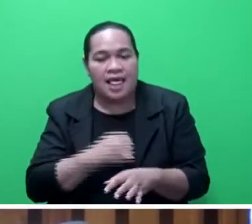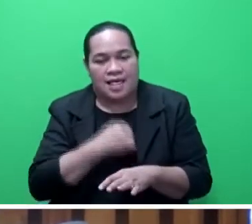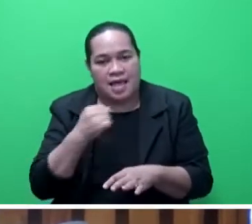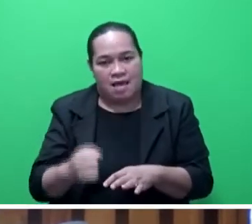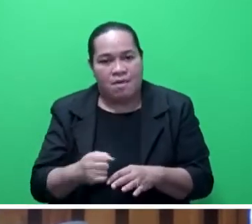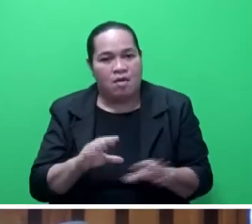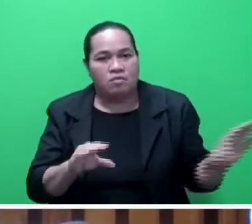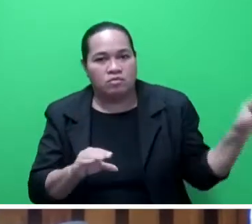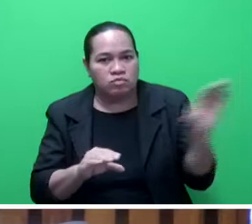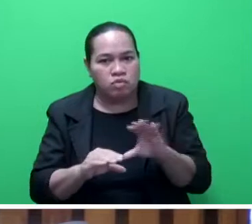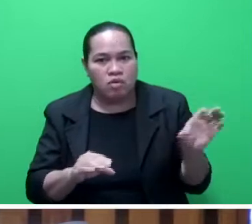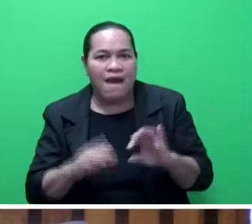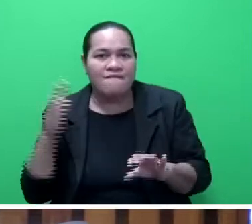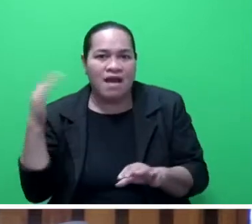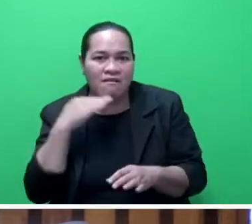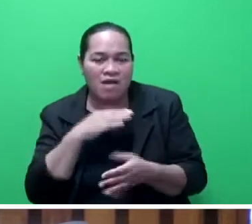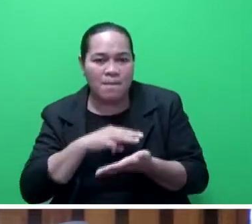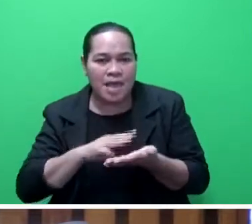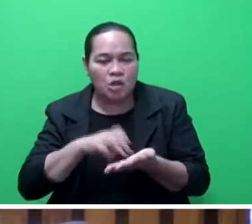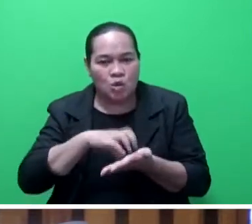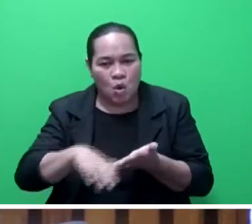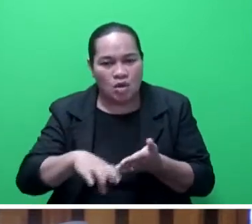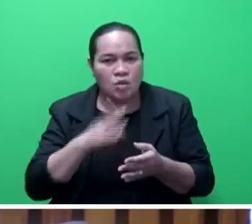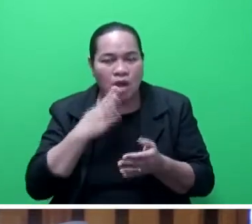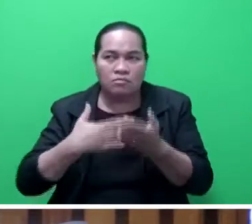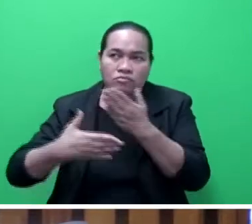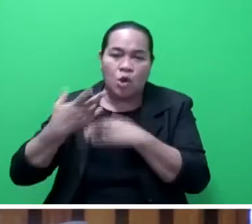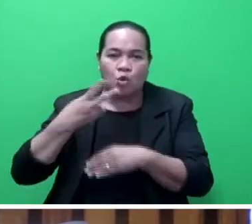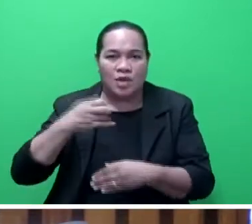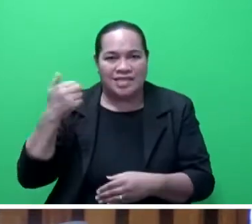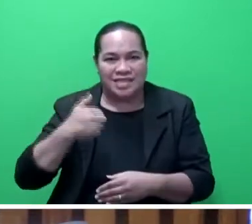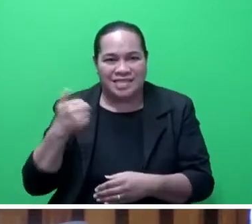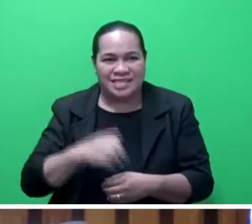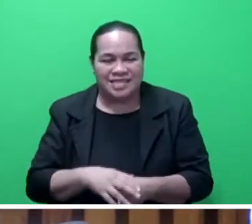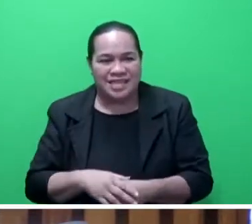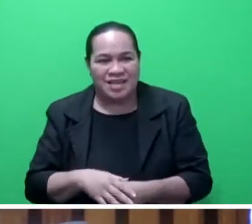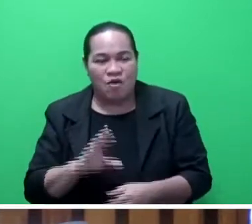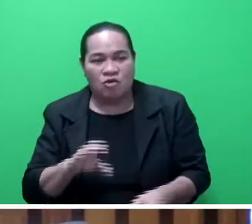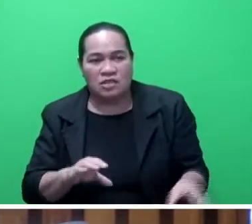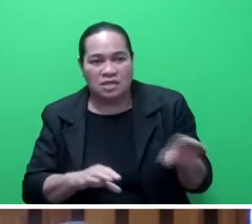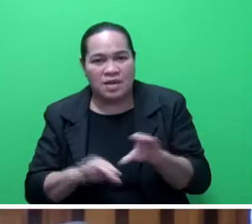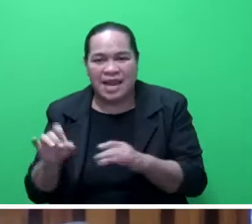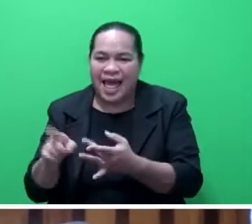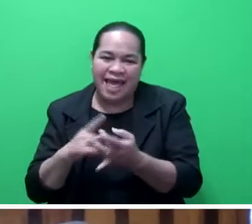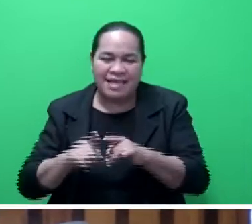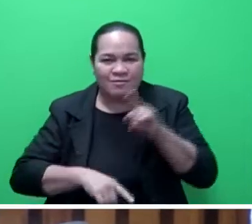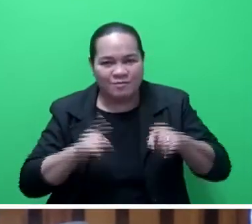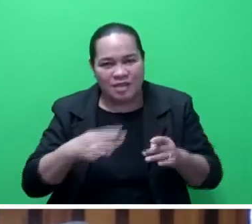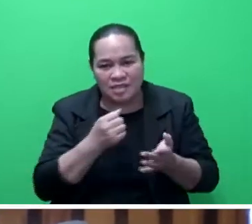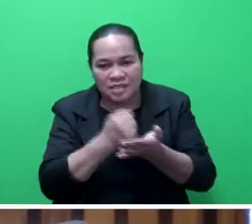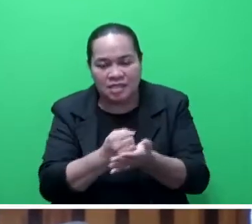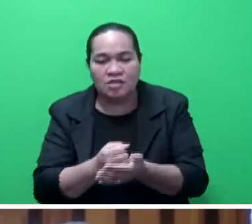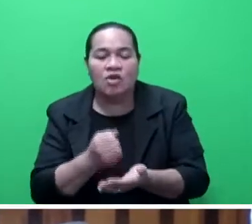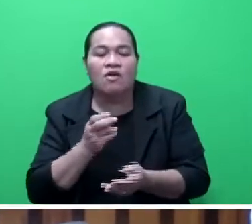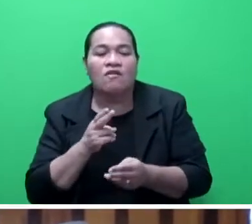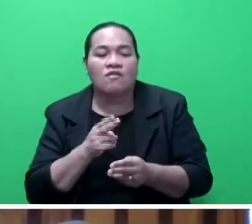almost $500 million in the sugar industry since 2016 through various subsidies and various other assistance to farmers directly and